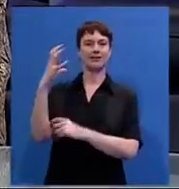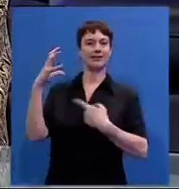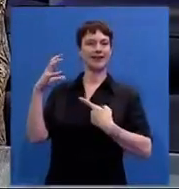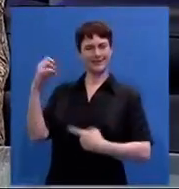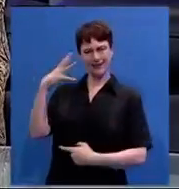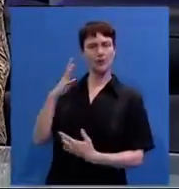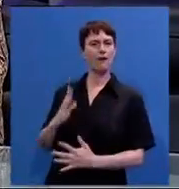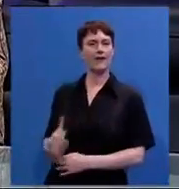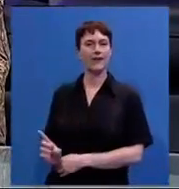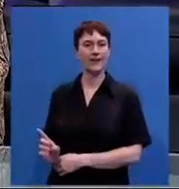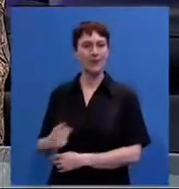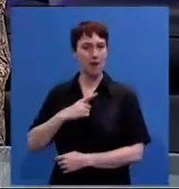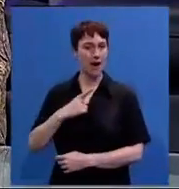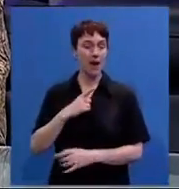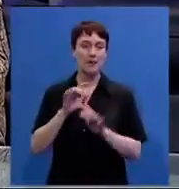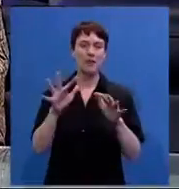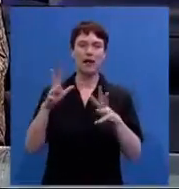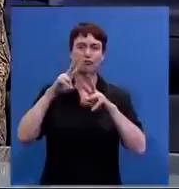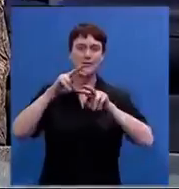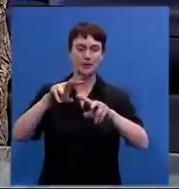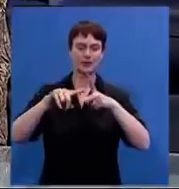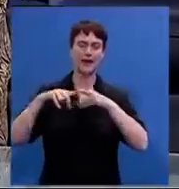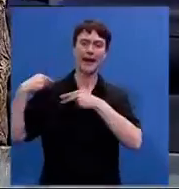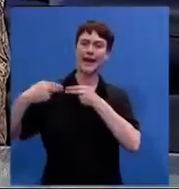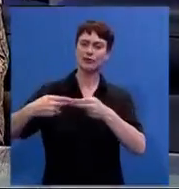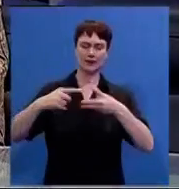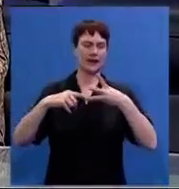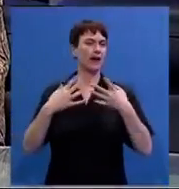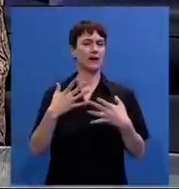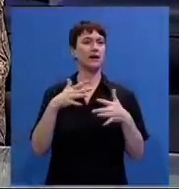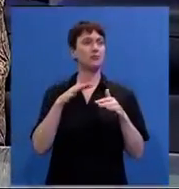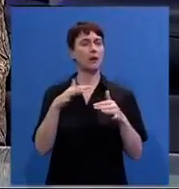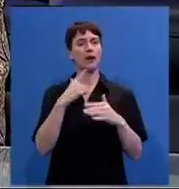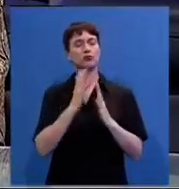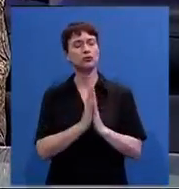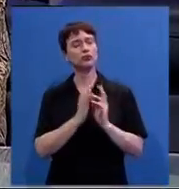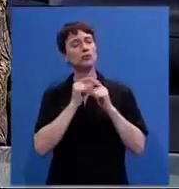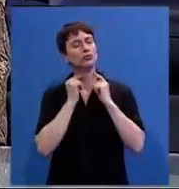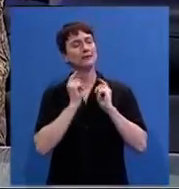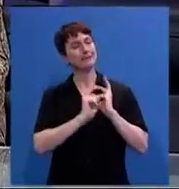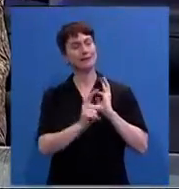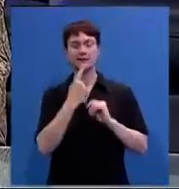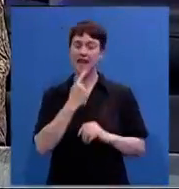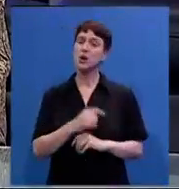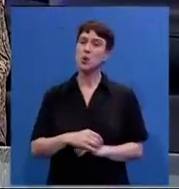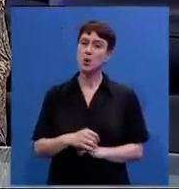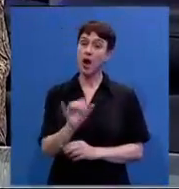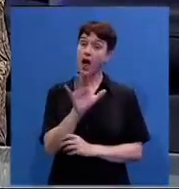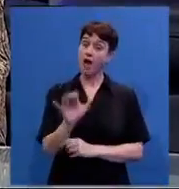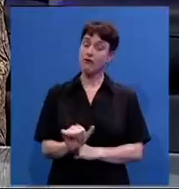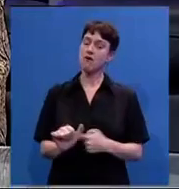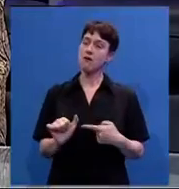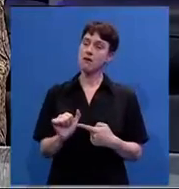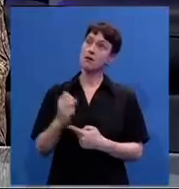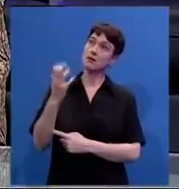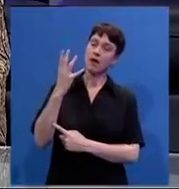many historians, researchers, and spiritual leaders have been talking about to say one day this son of African soil is going to take